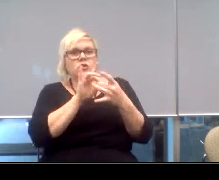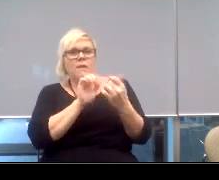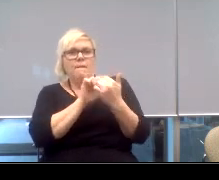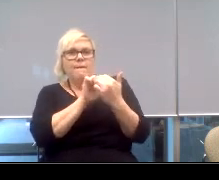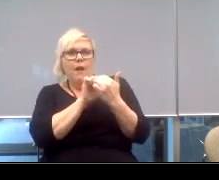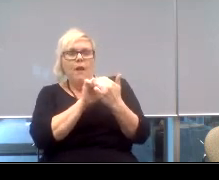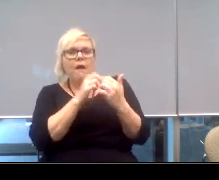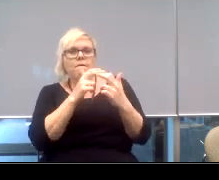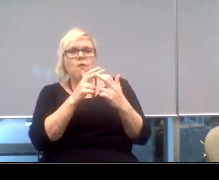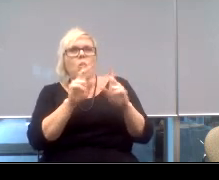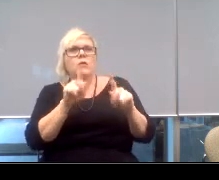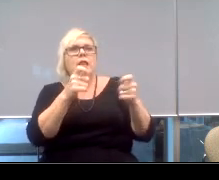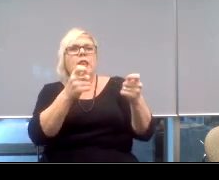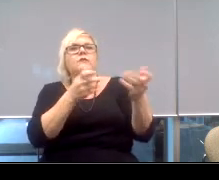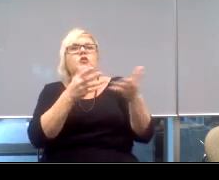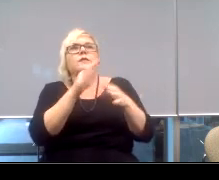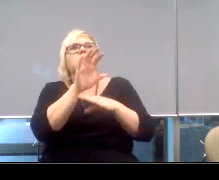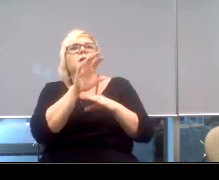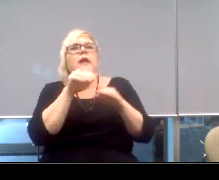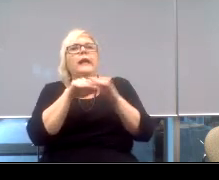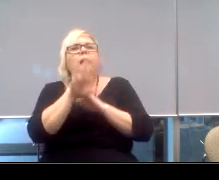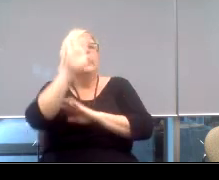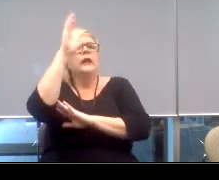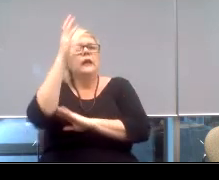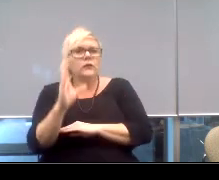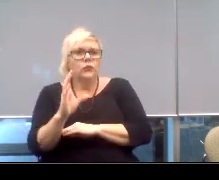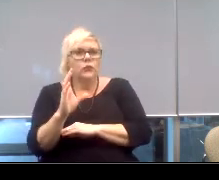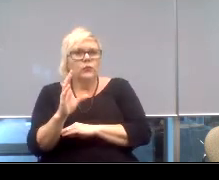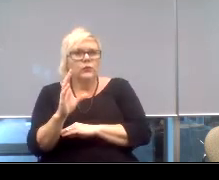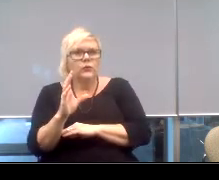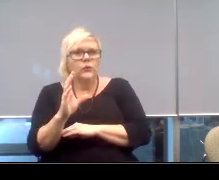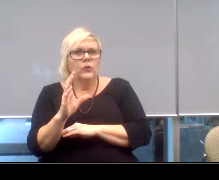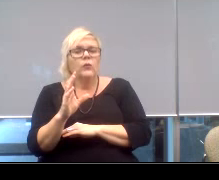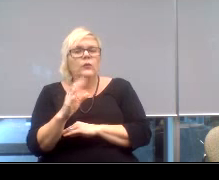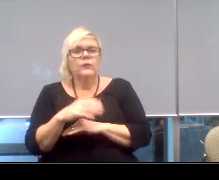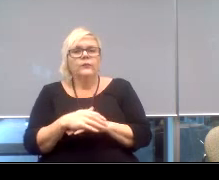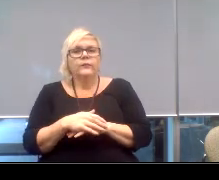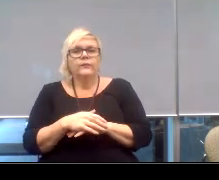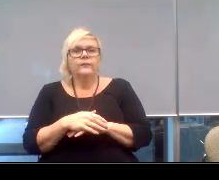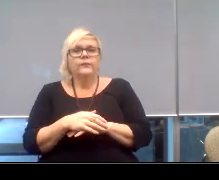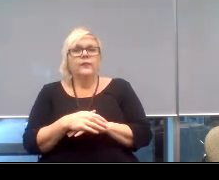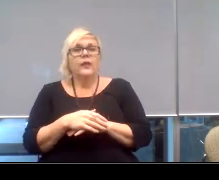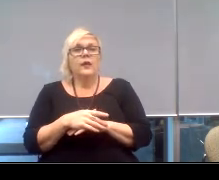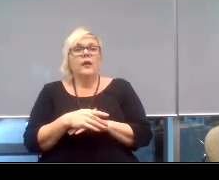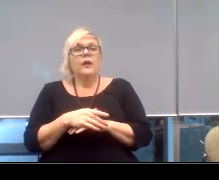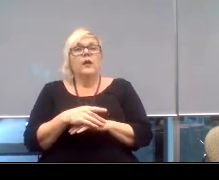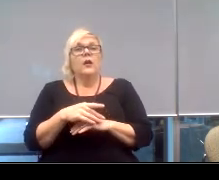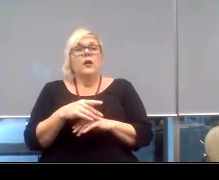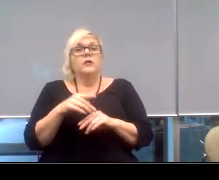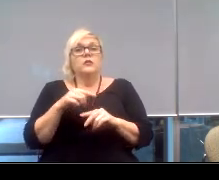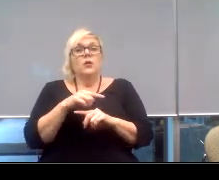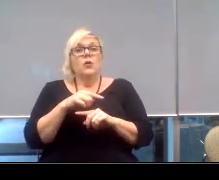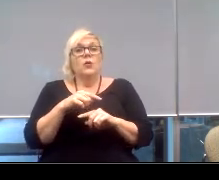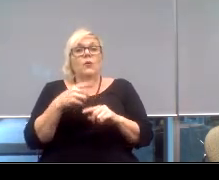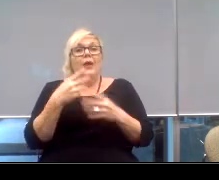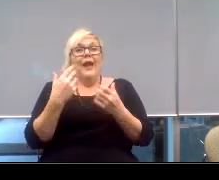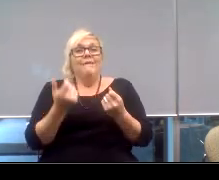services. We need connectors between demand and supply picture. The agency calls that the